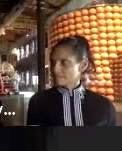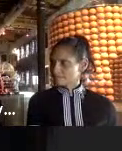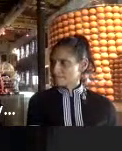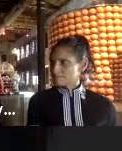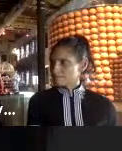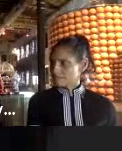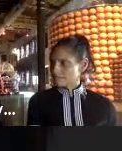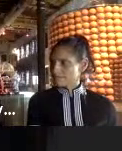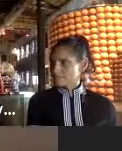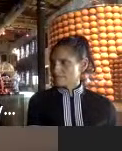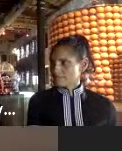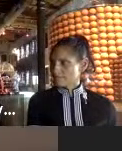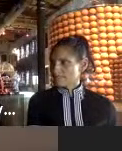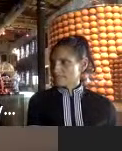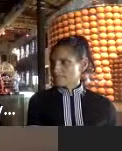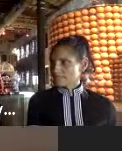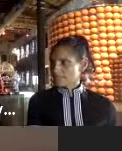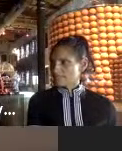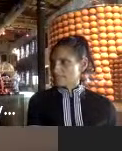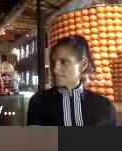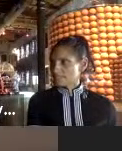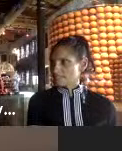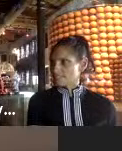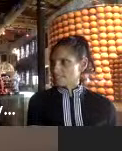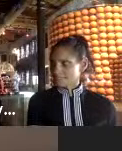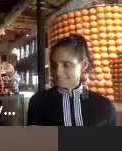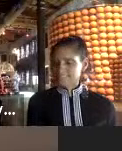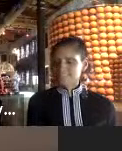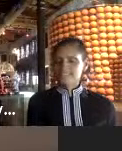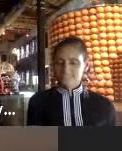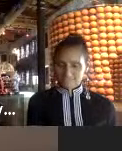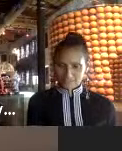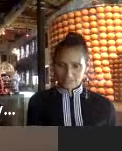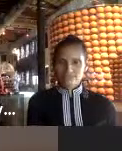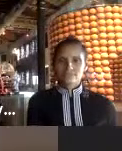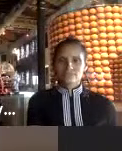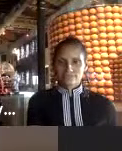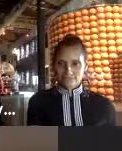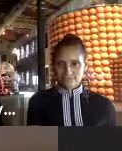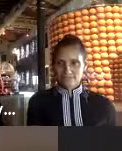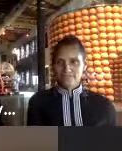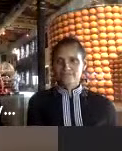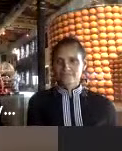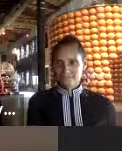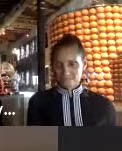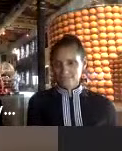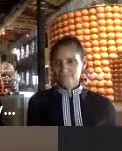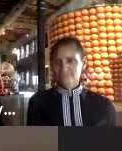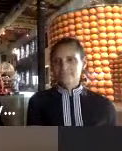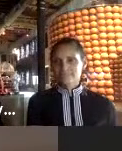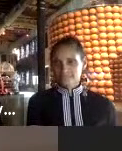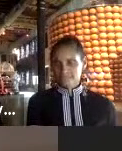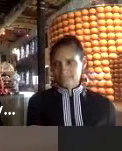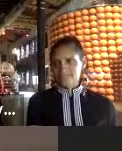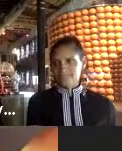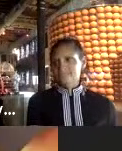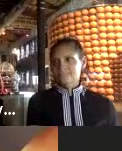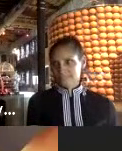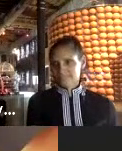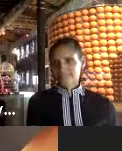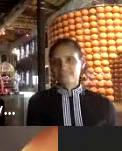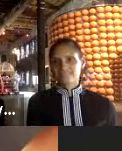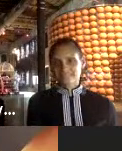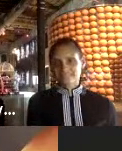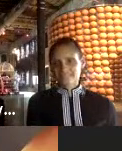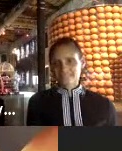that, providing space for other artists, felt really rewarding. You know, it was like allowing the self-ego of